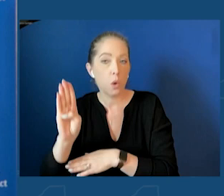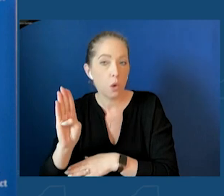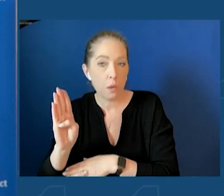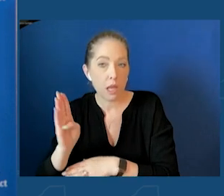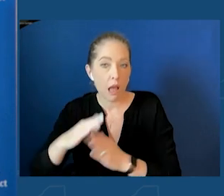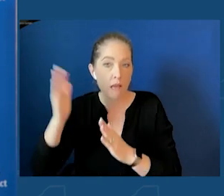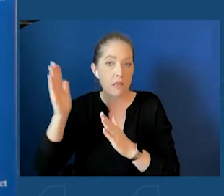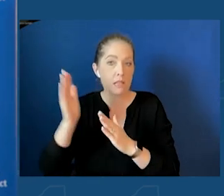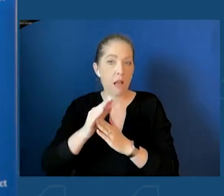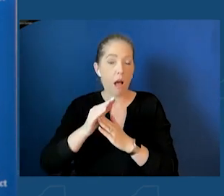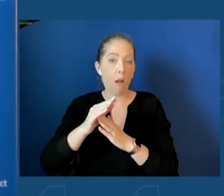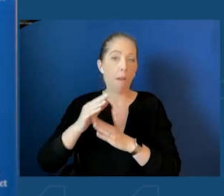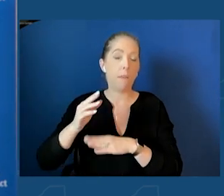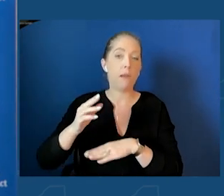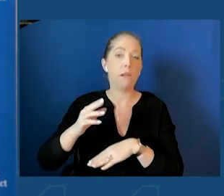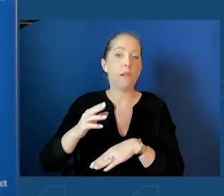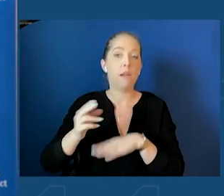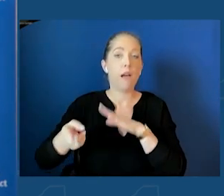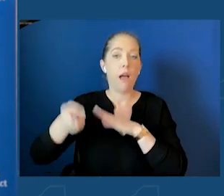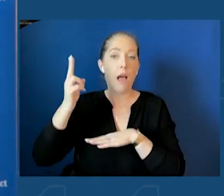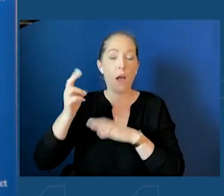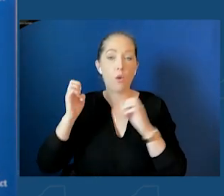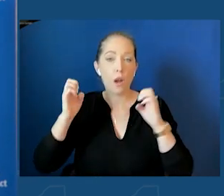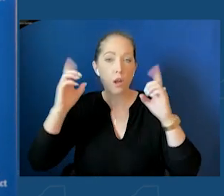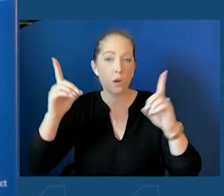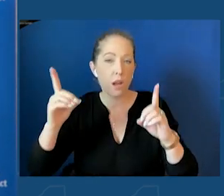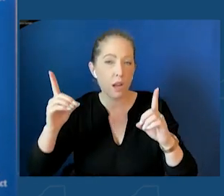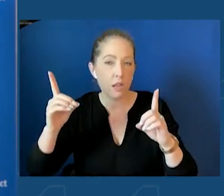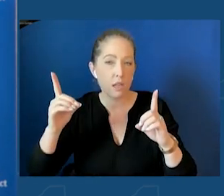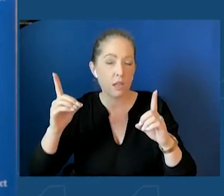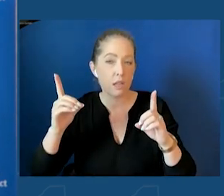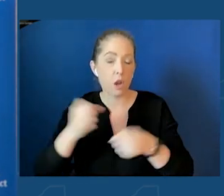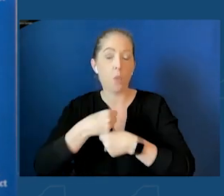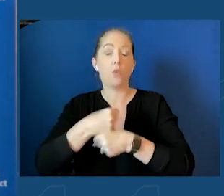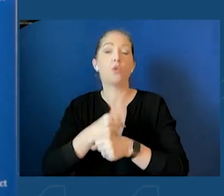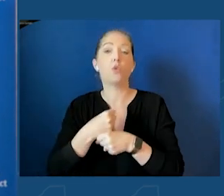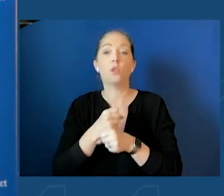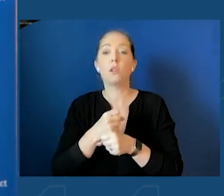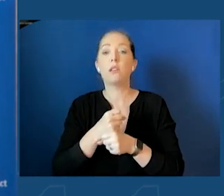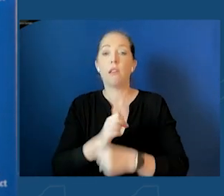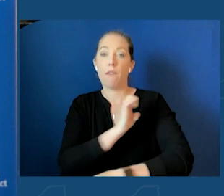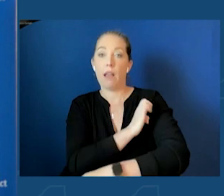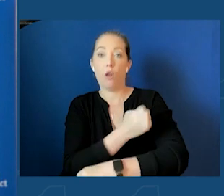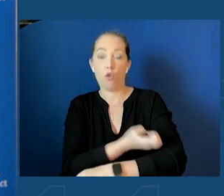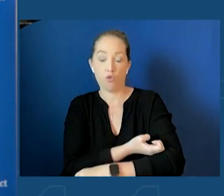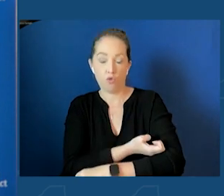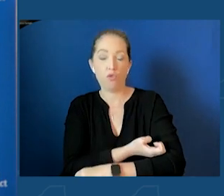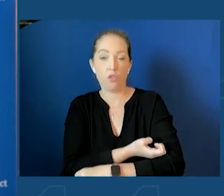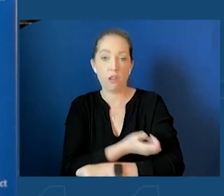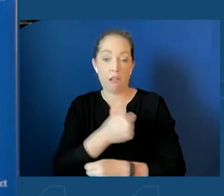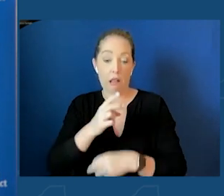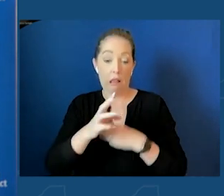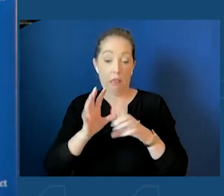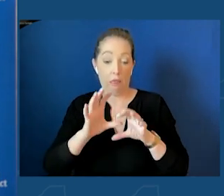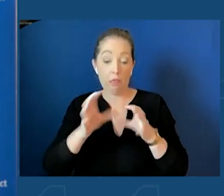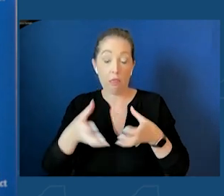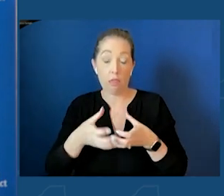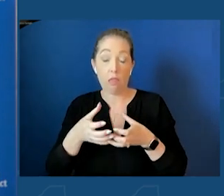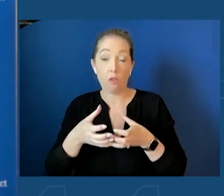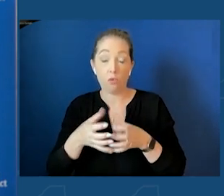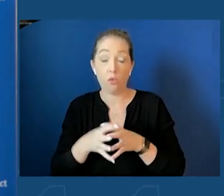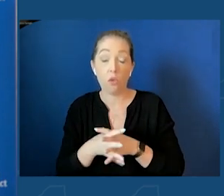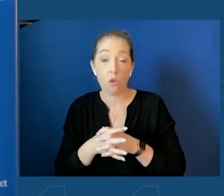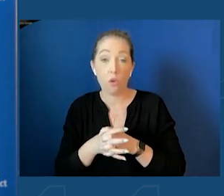largest on-campus producers of renewable energy in the country. Indeed, our holistic approach to